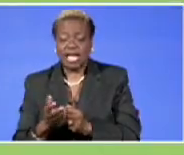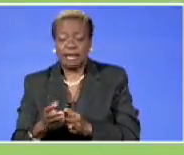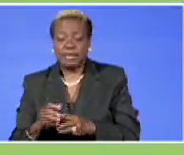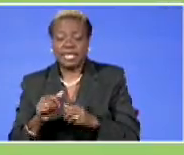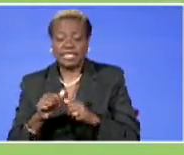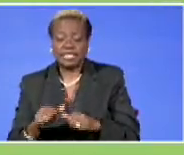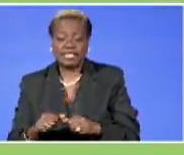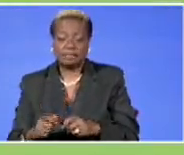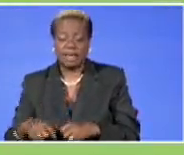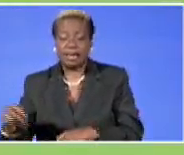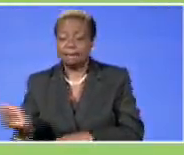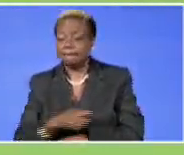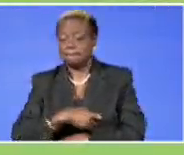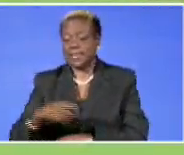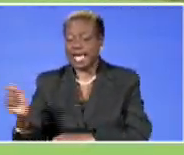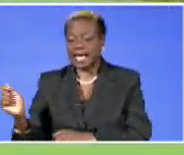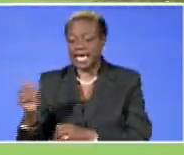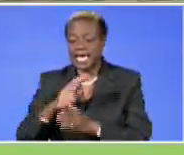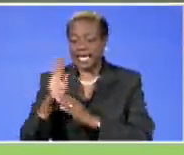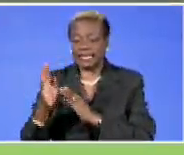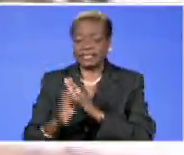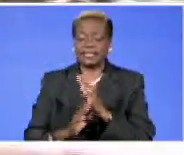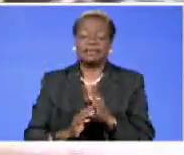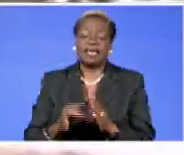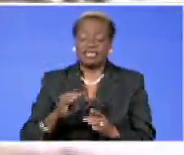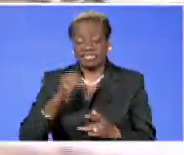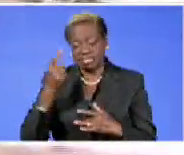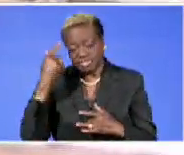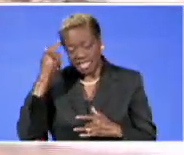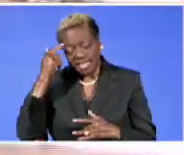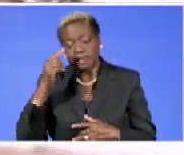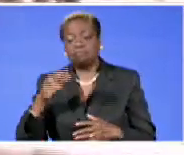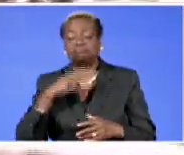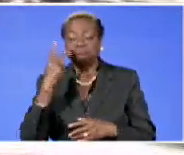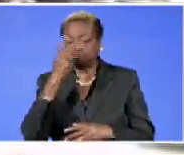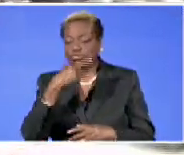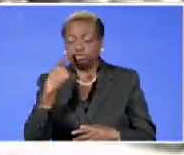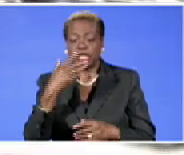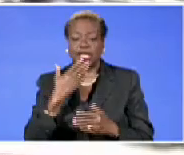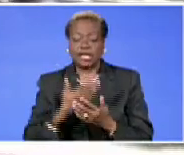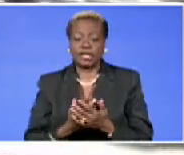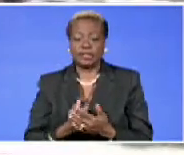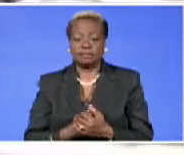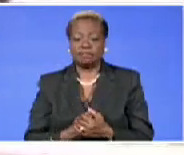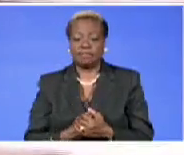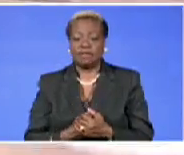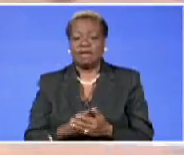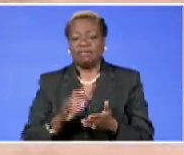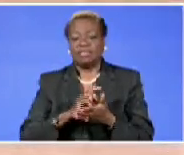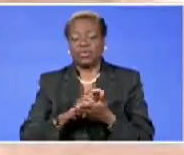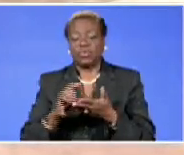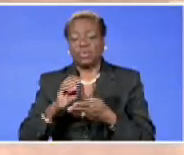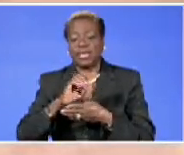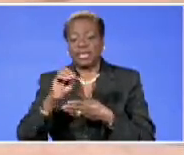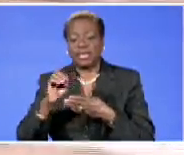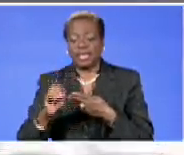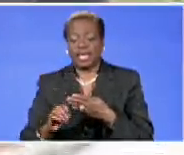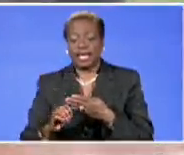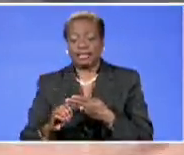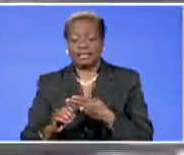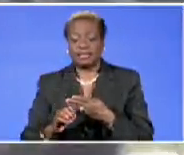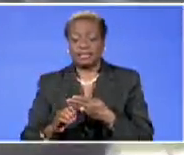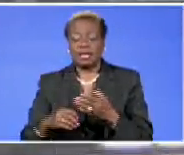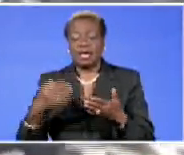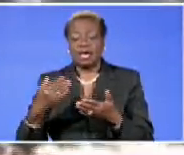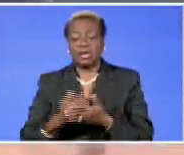consistency on my backhand. But other than that, I feel like I'm pretty good. After a fun-filled weekend, our minor league is now turning their attention to the new season, which is